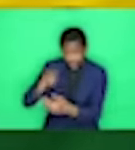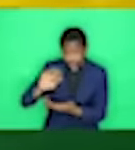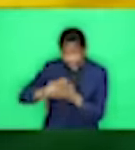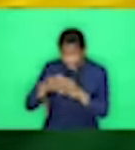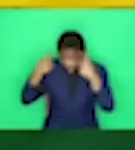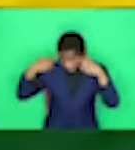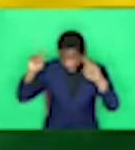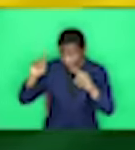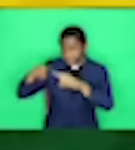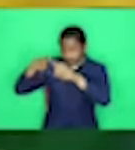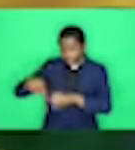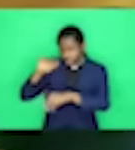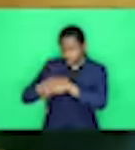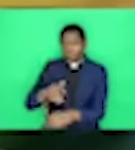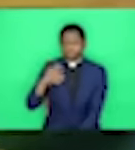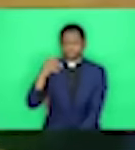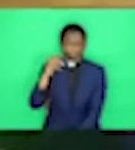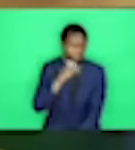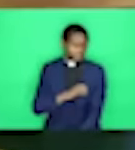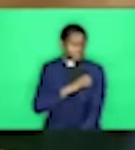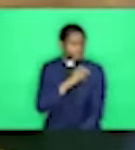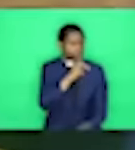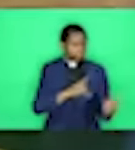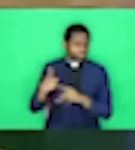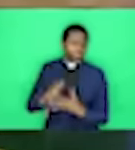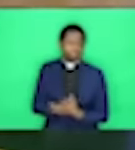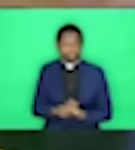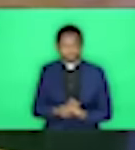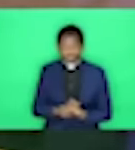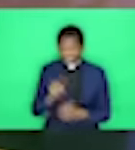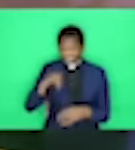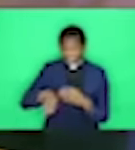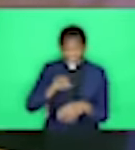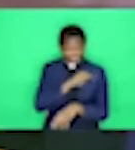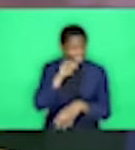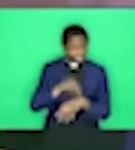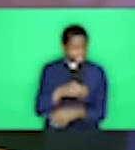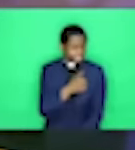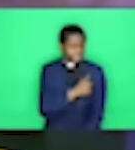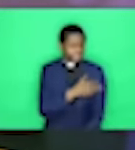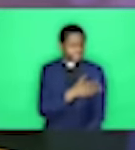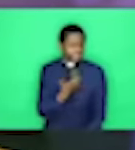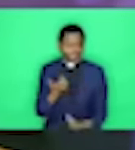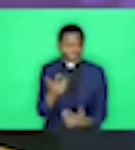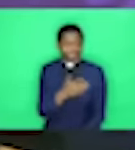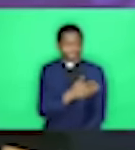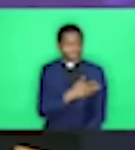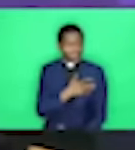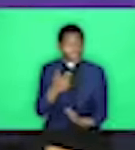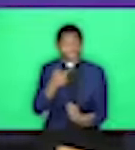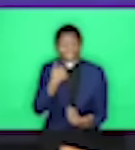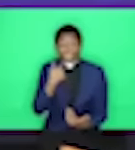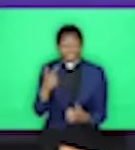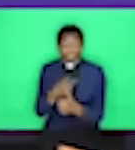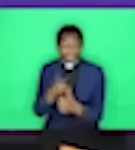our main national anthem, I think the first stanza sometimes does not help us too much, because we